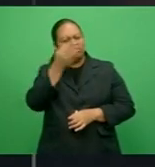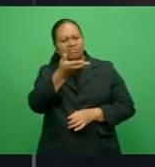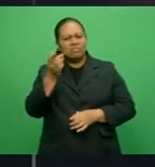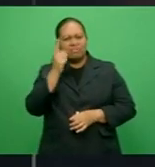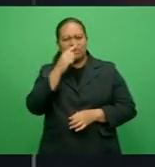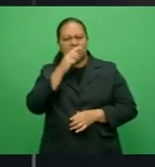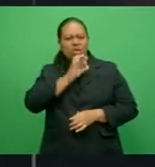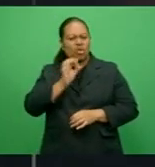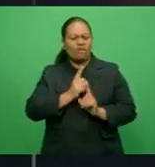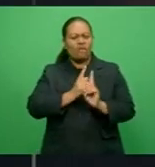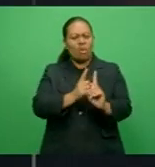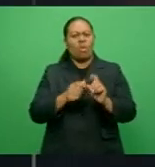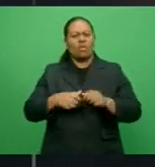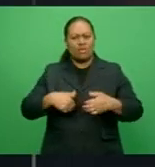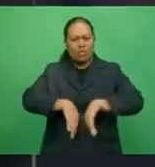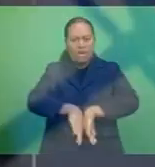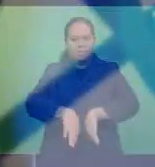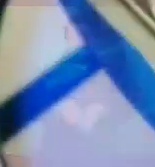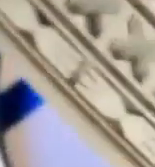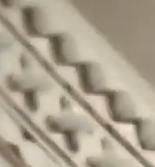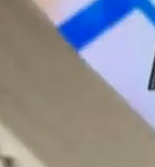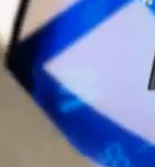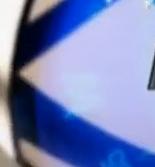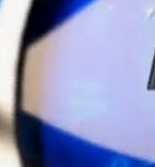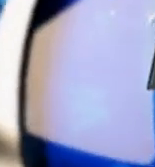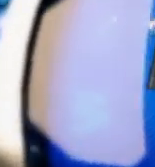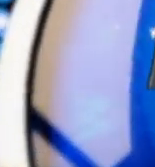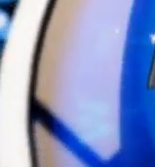with anti-litter laws?